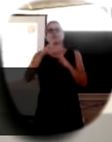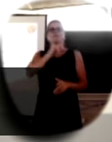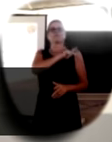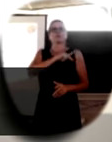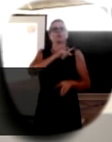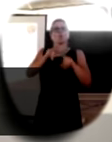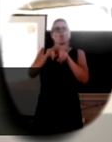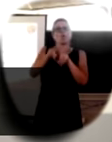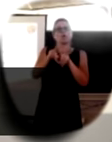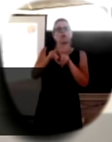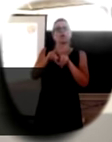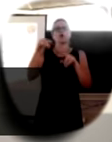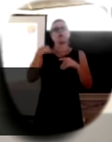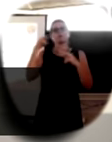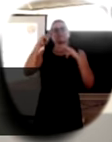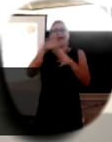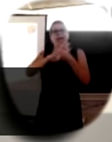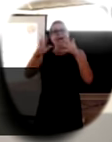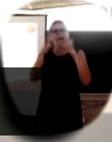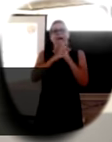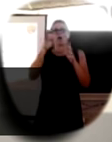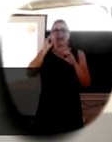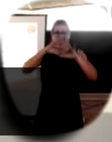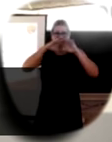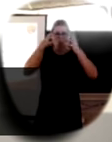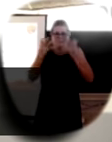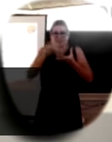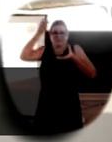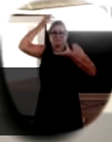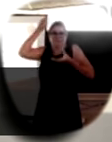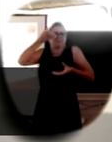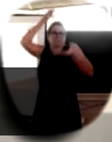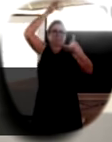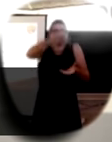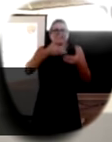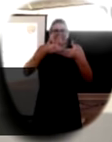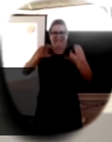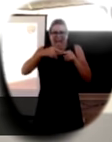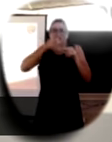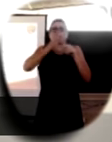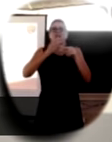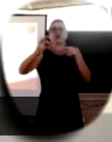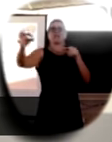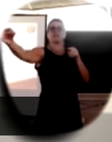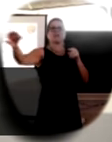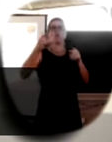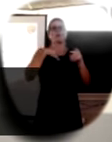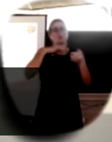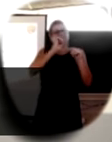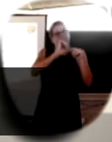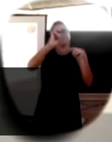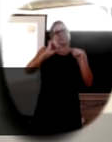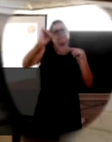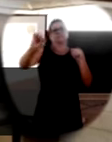actually educate teachers over the year rather than dumping all this information on them at the beginning of the year and then saying, off you go and do it.